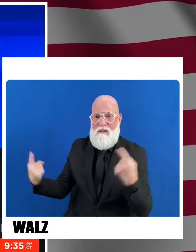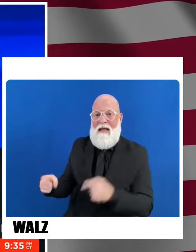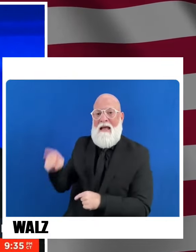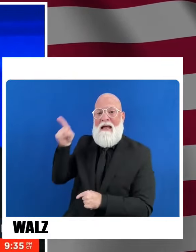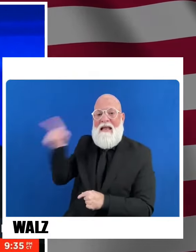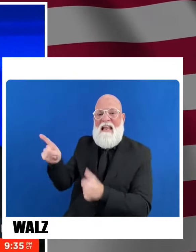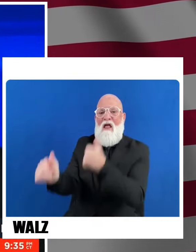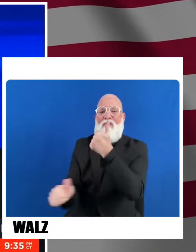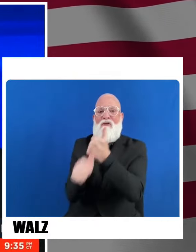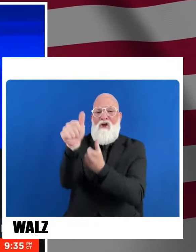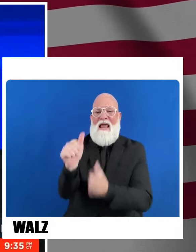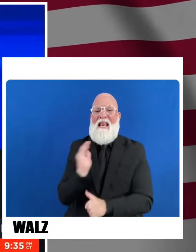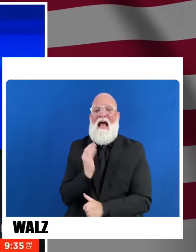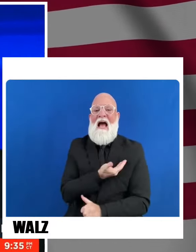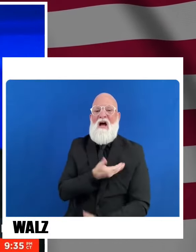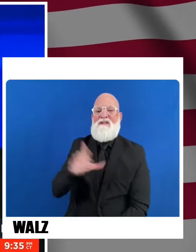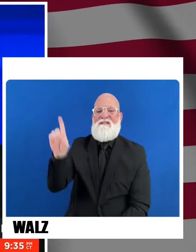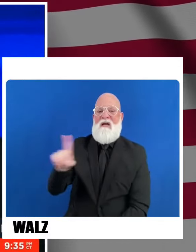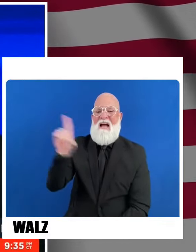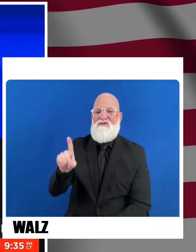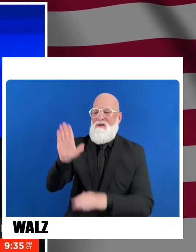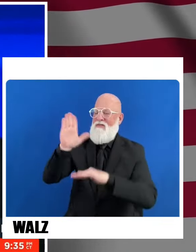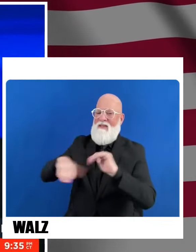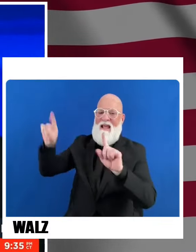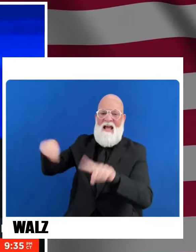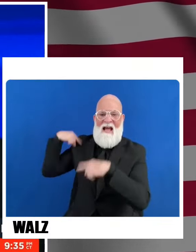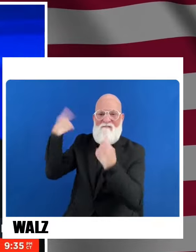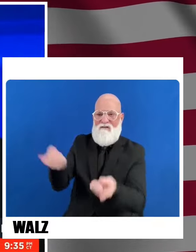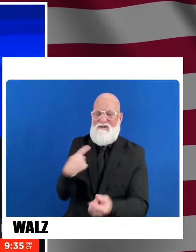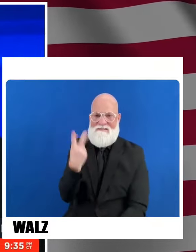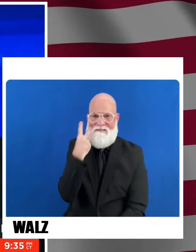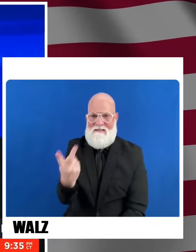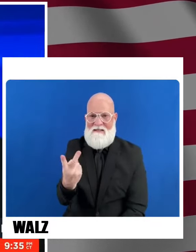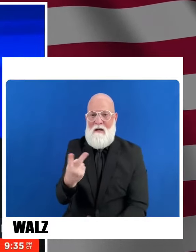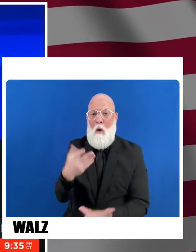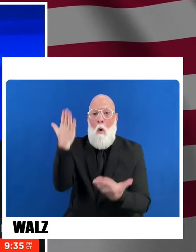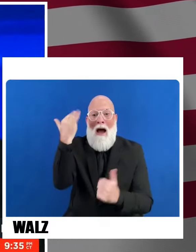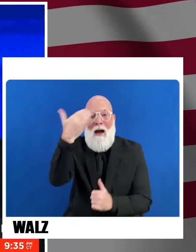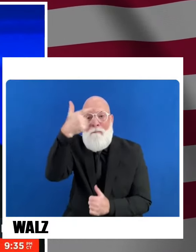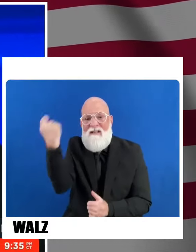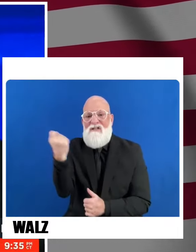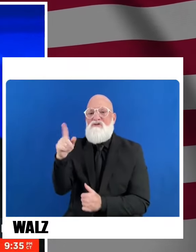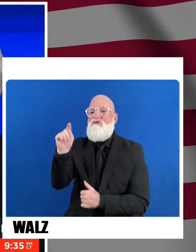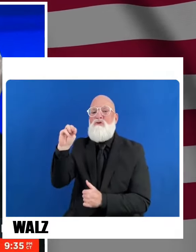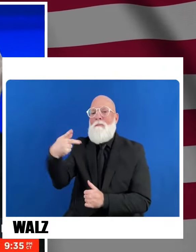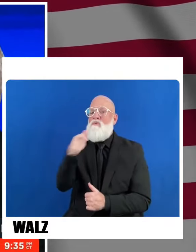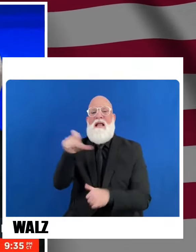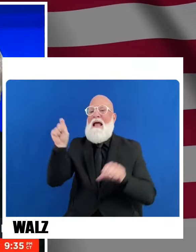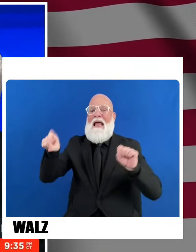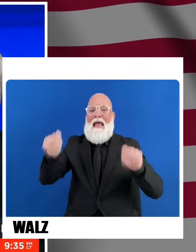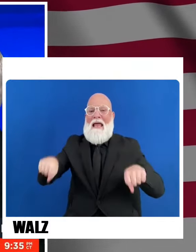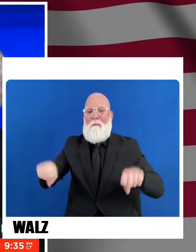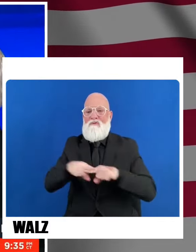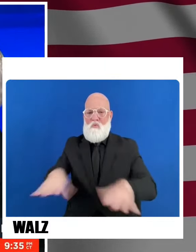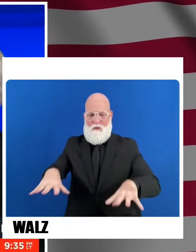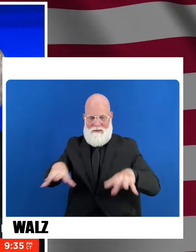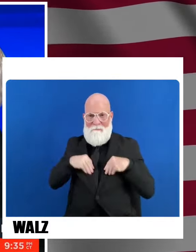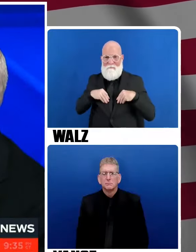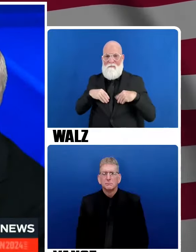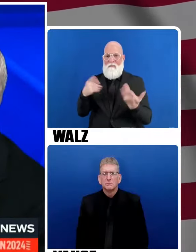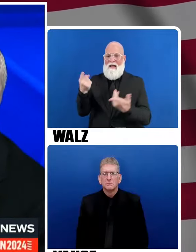it manifested itself because of Donald Trump's inability to say. He is still saying he didn't lose the election. I would just ask that. Did he lose the